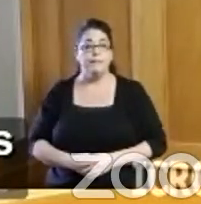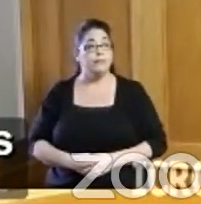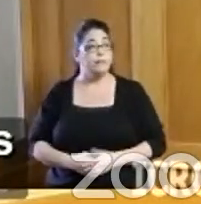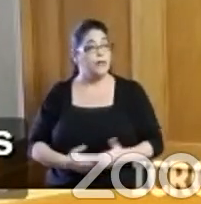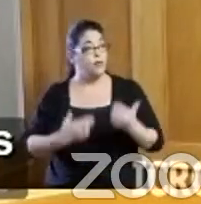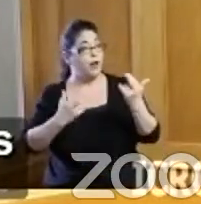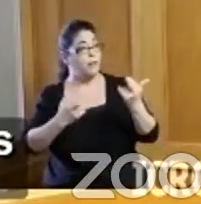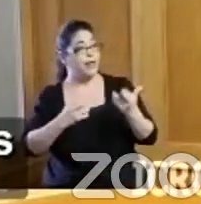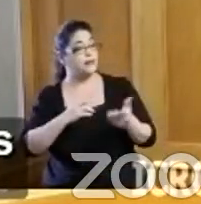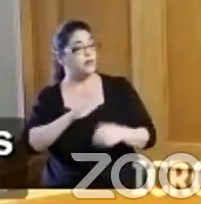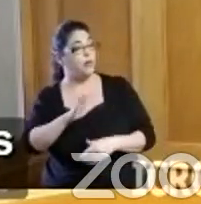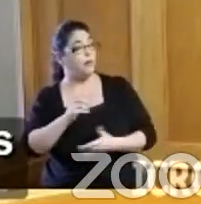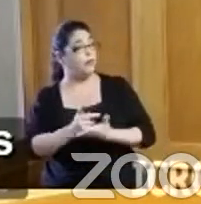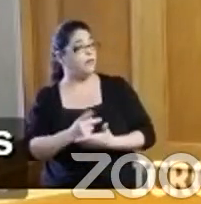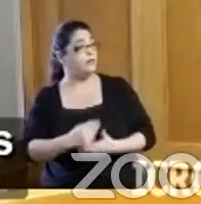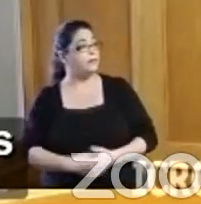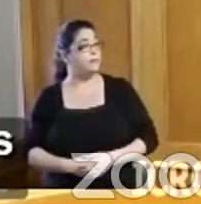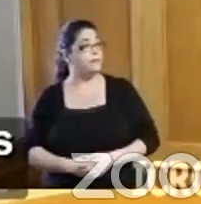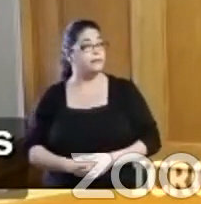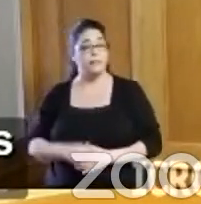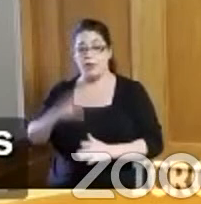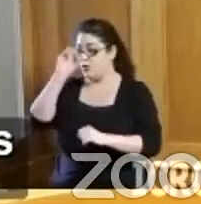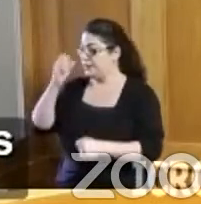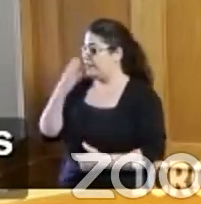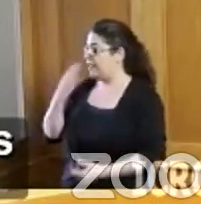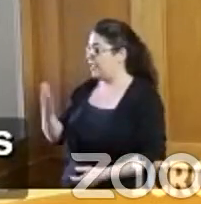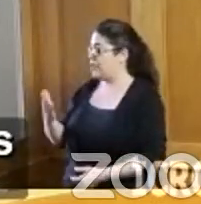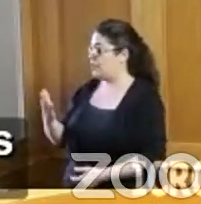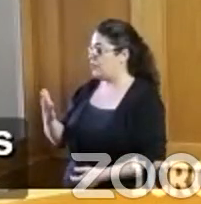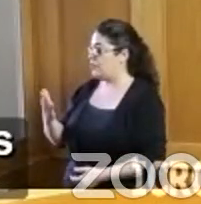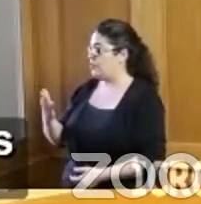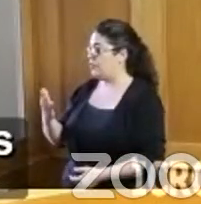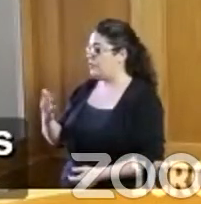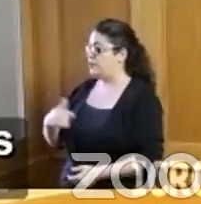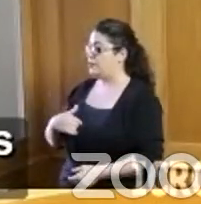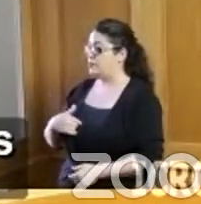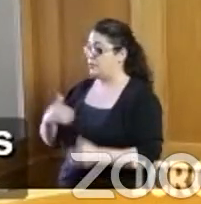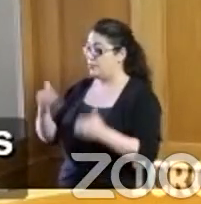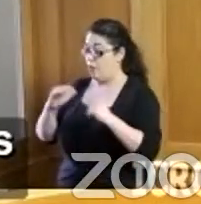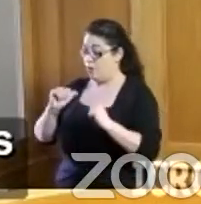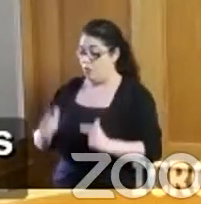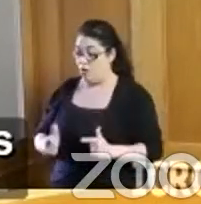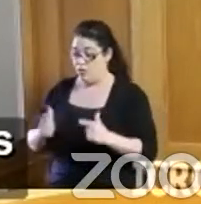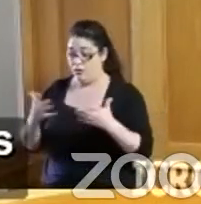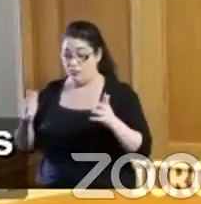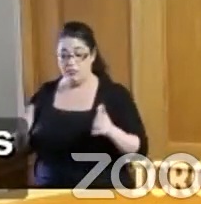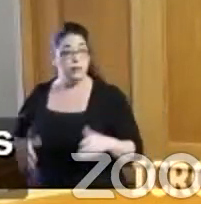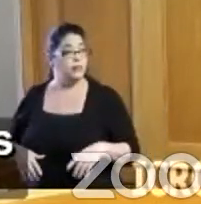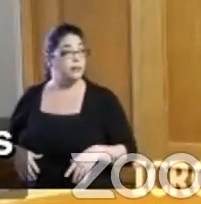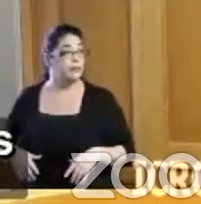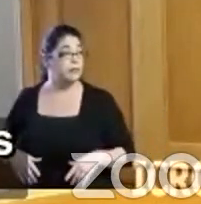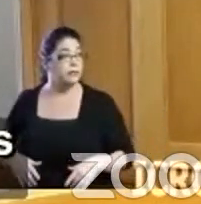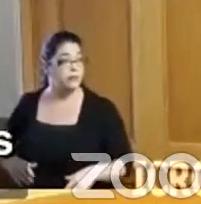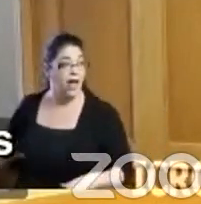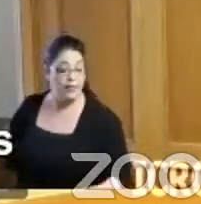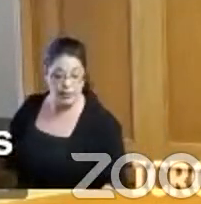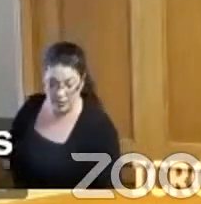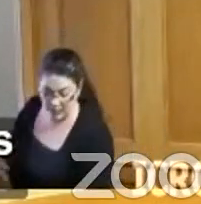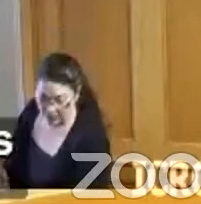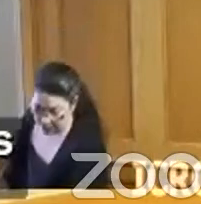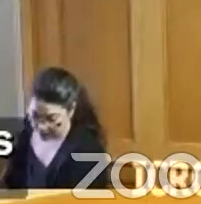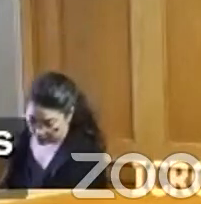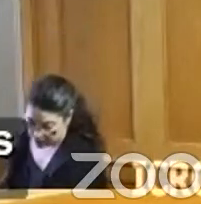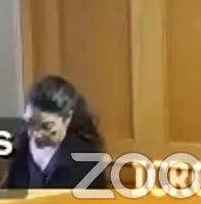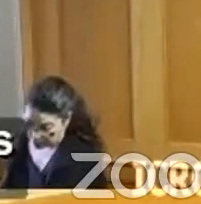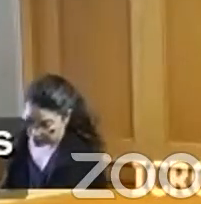approval. Thank you. You want to go into your by-leaves or for the other one?